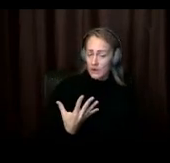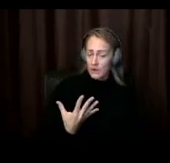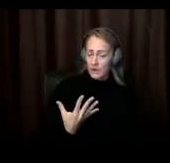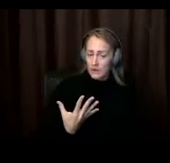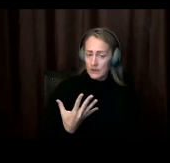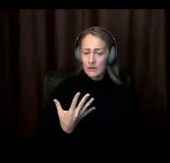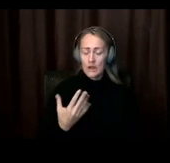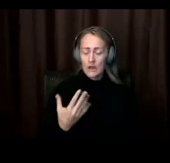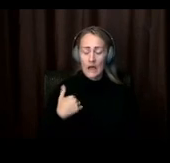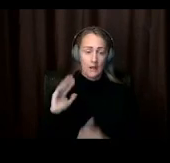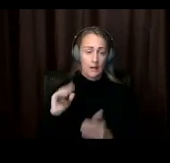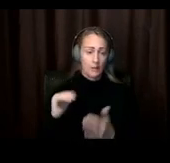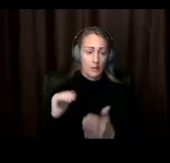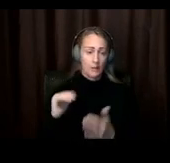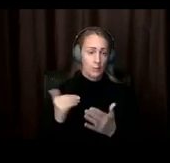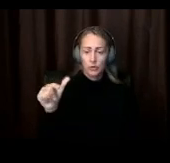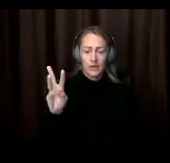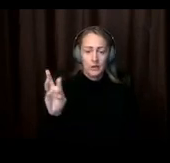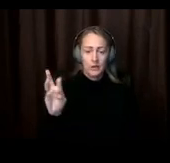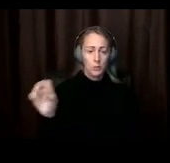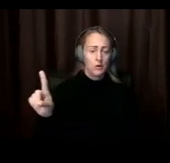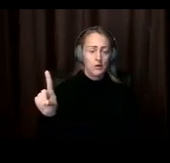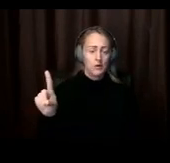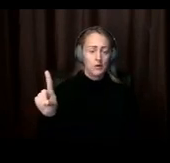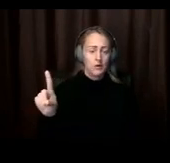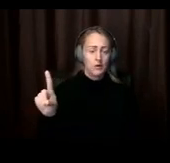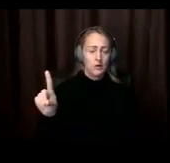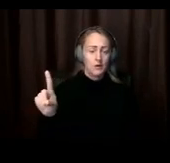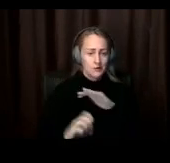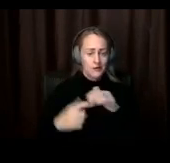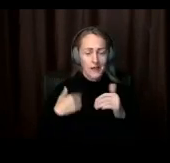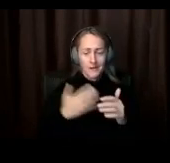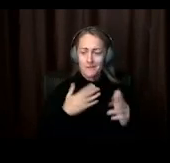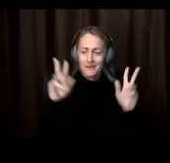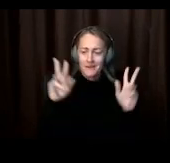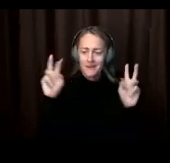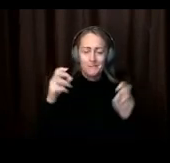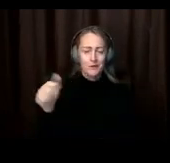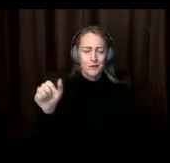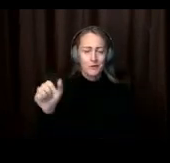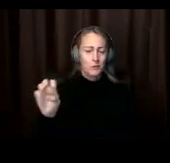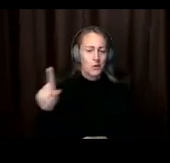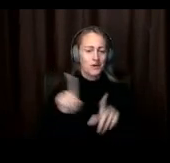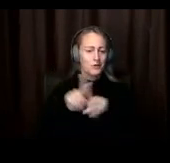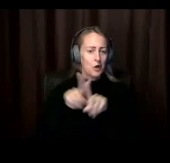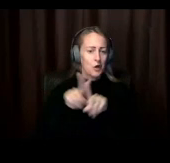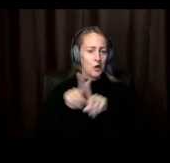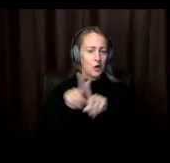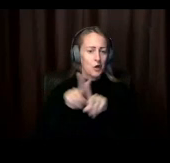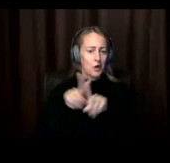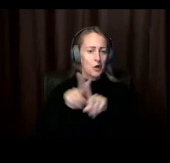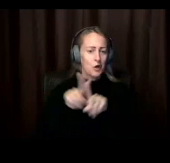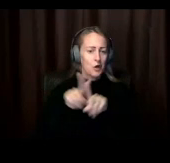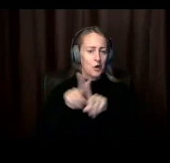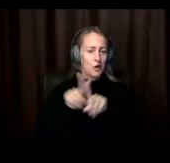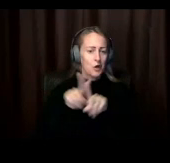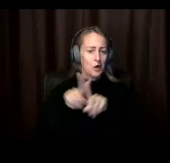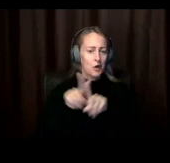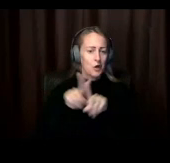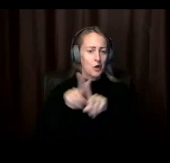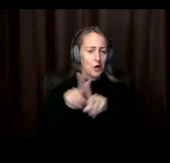brand new to Greenwood Elementary. I'm happy to be a Greenwood star. I've been at Adams Elementary for most of my